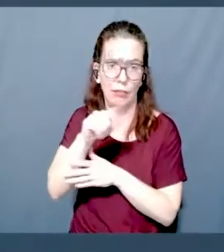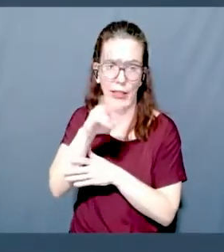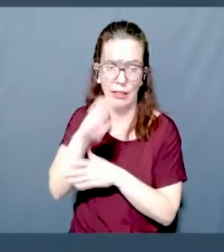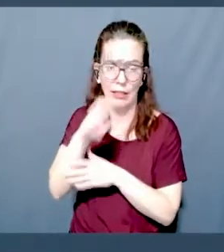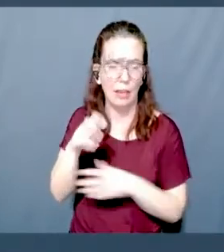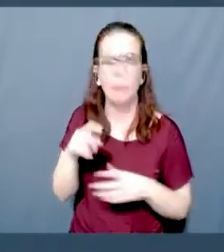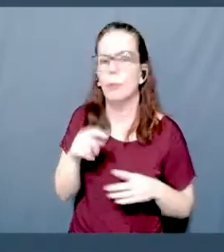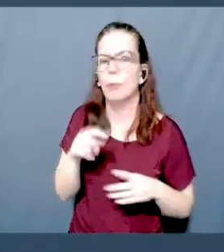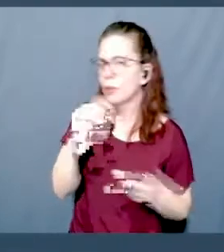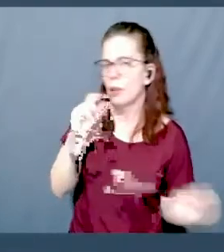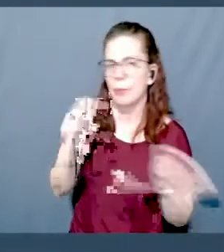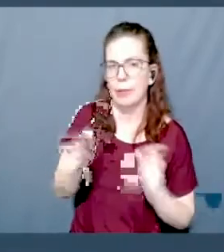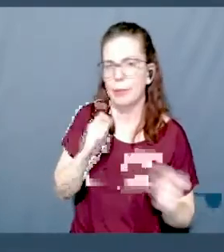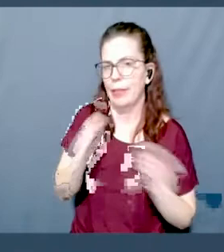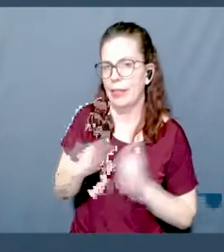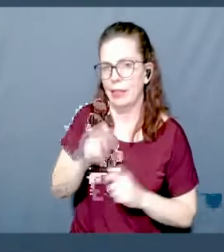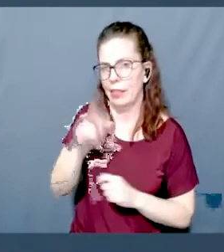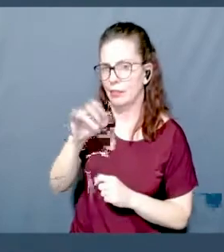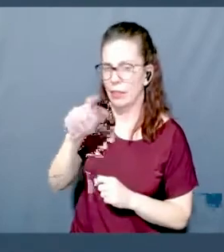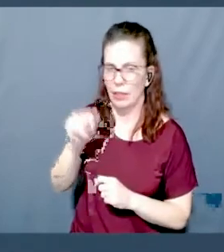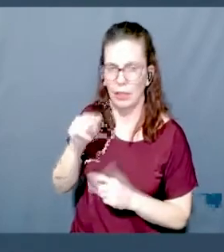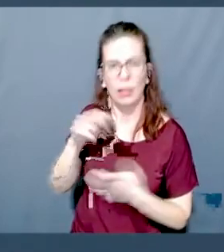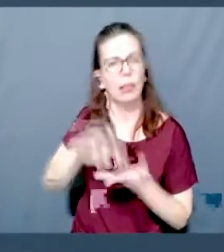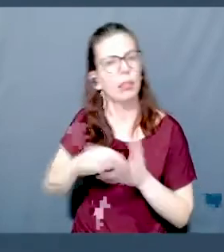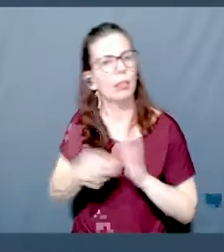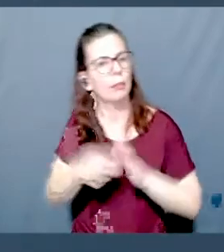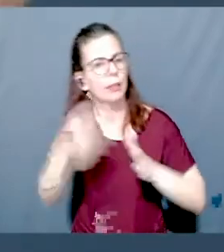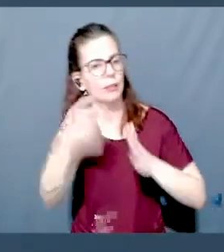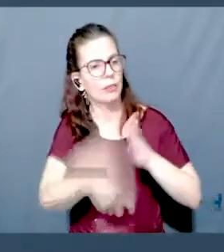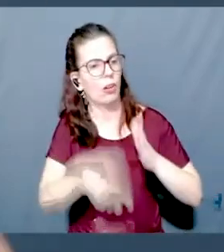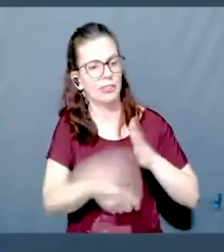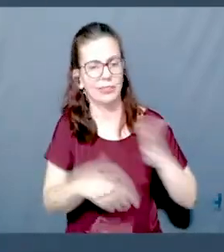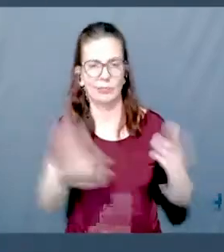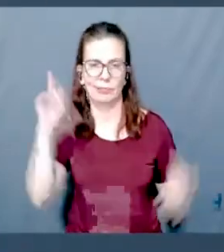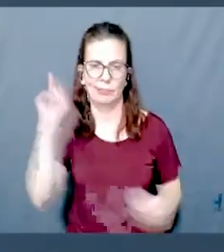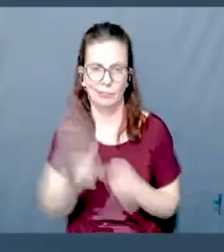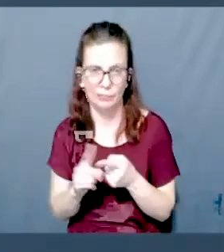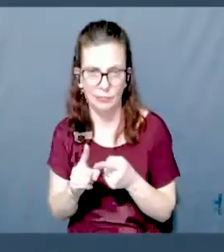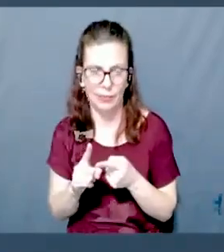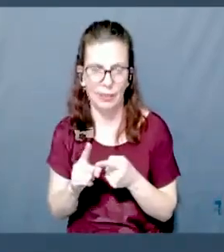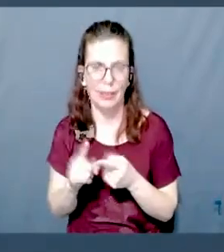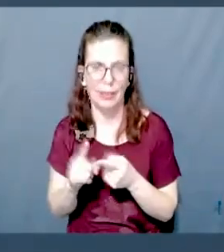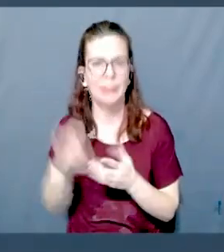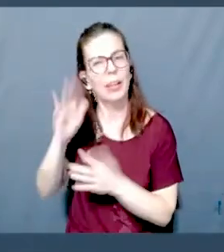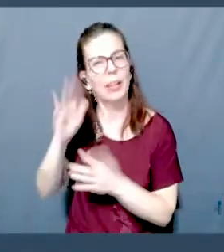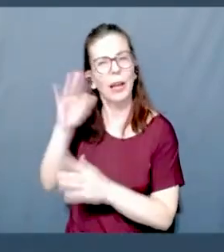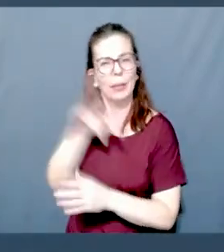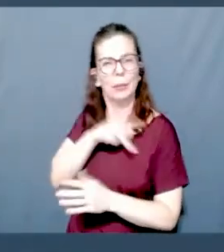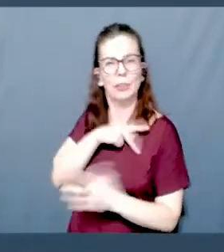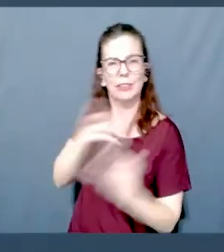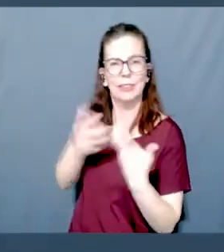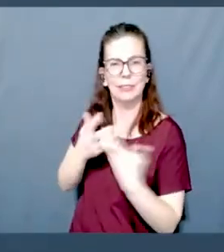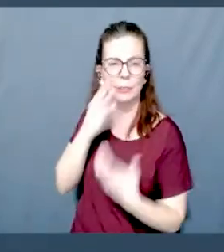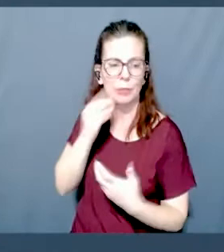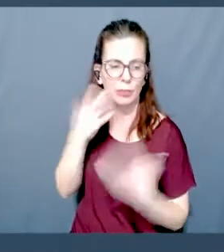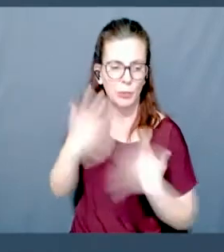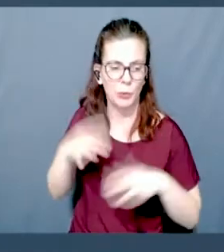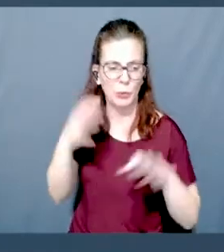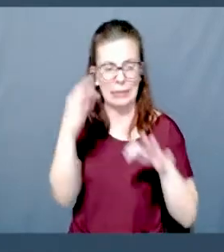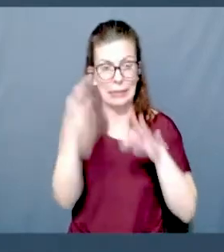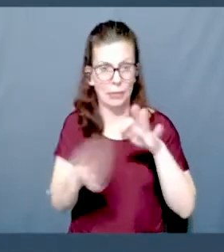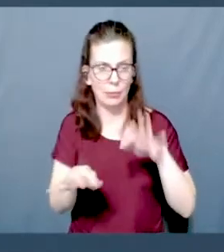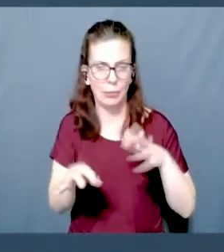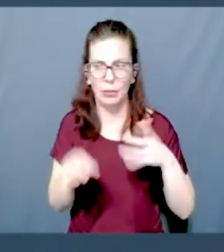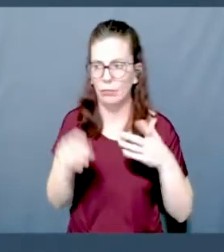underlying data, which means the costs are a small fraction, which is what makes that personalized experience really simple. You could have break-even